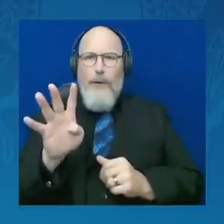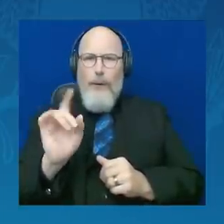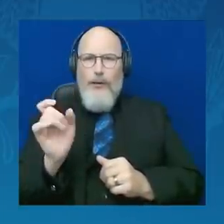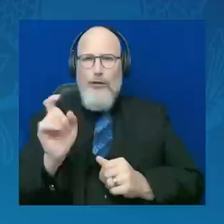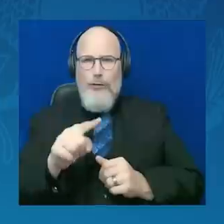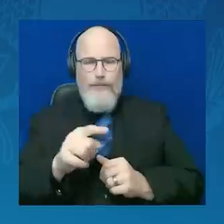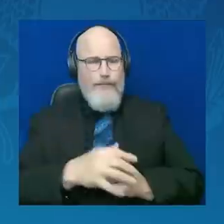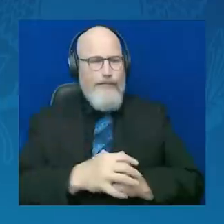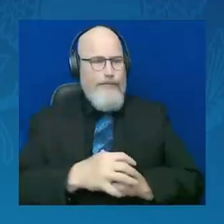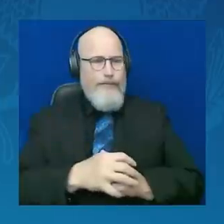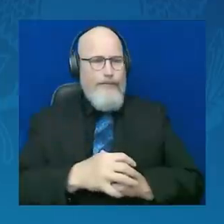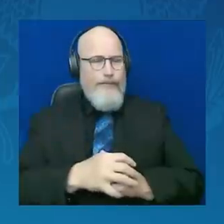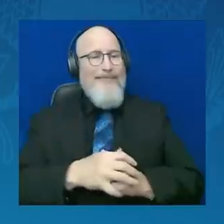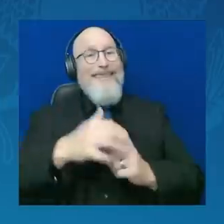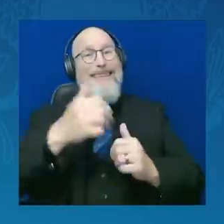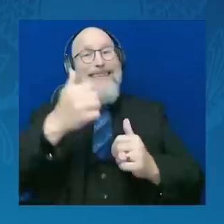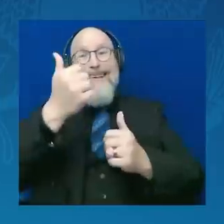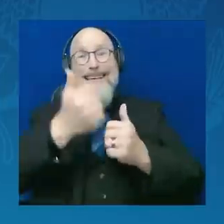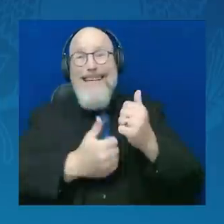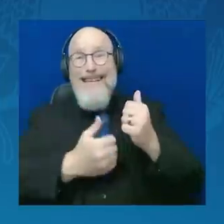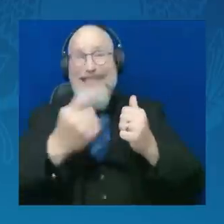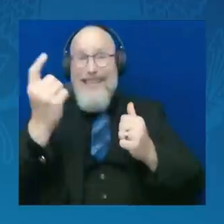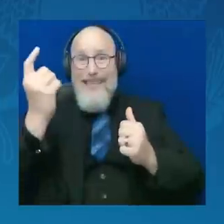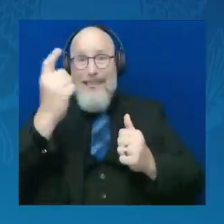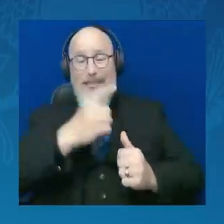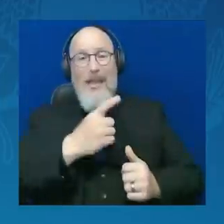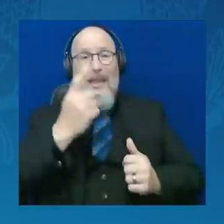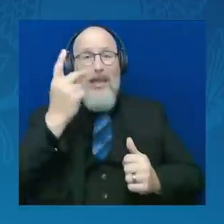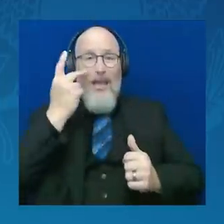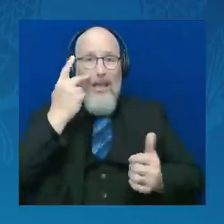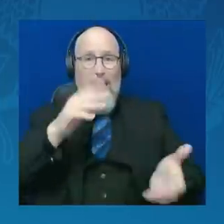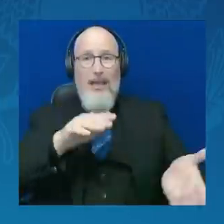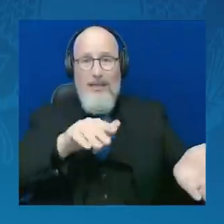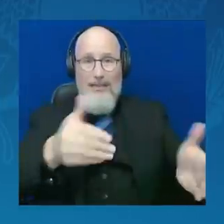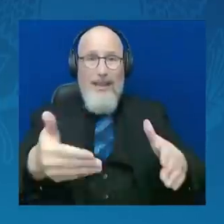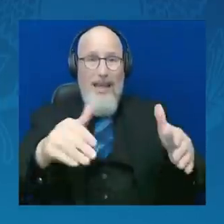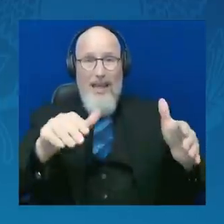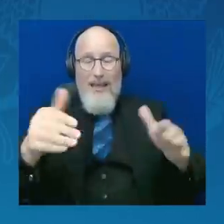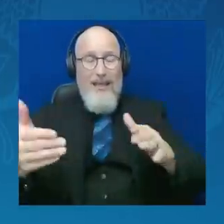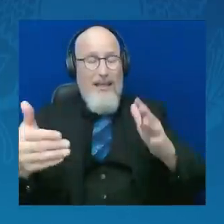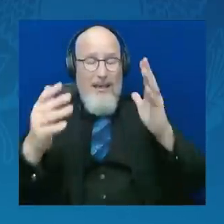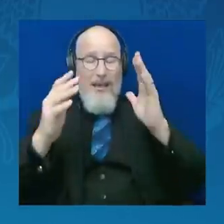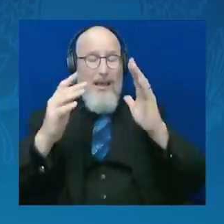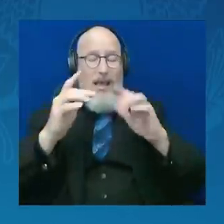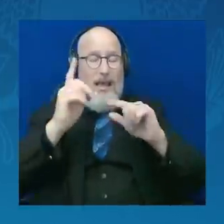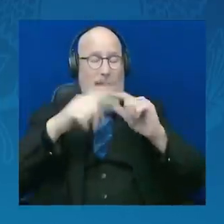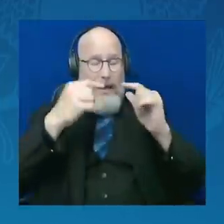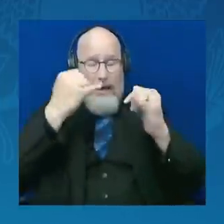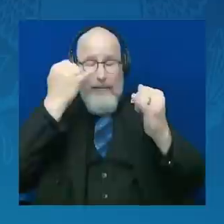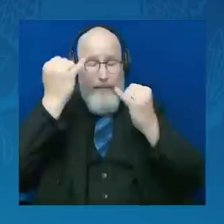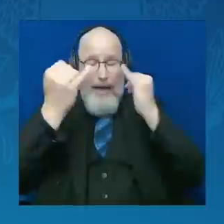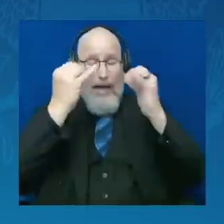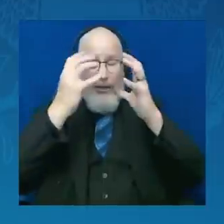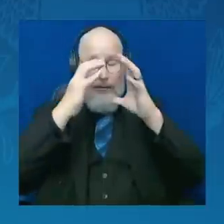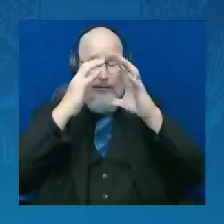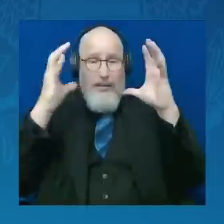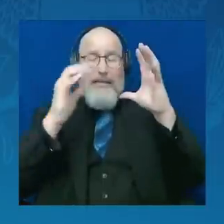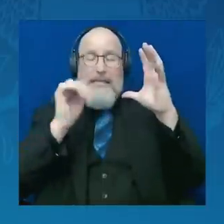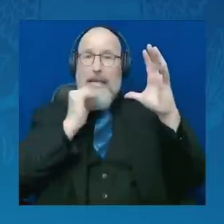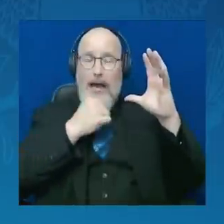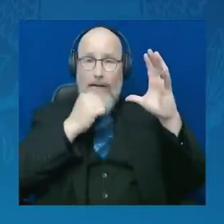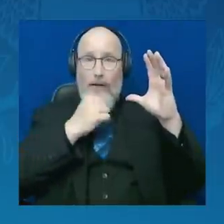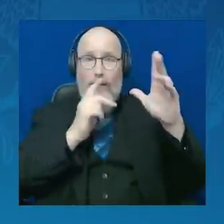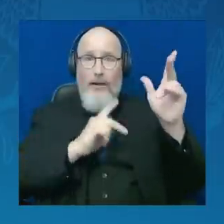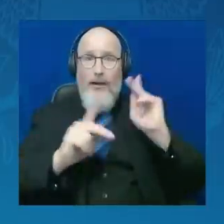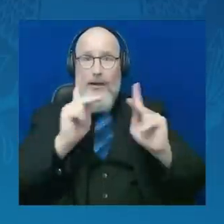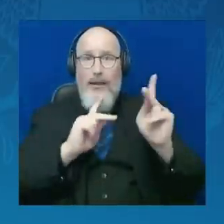Each day we can see death and unimaginable suffering of the Ukraine people caused by decisions made